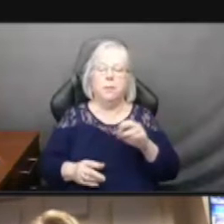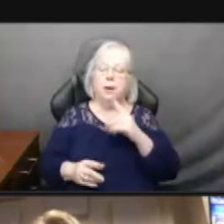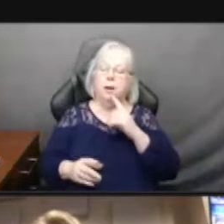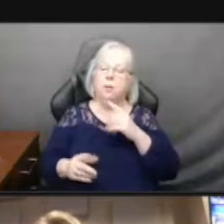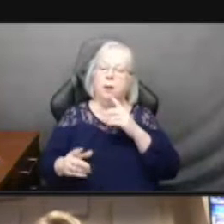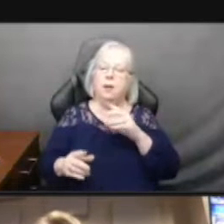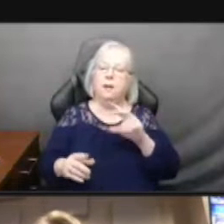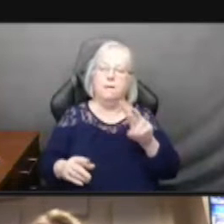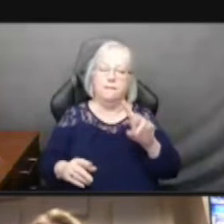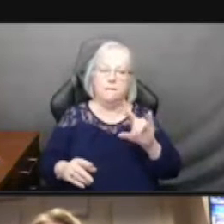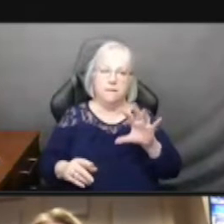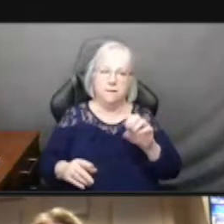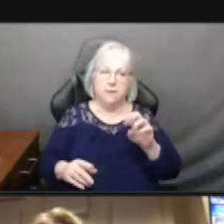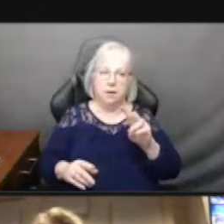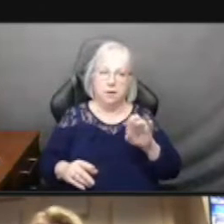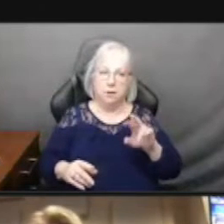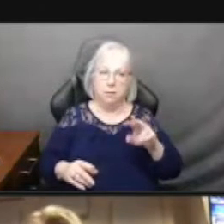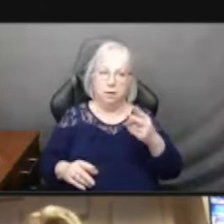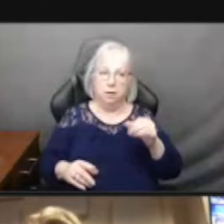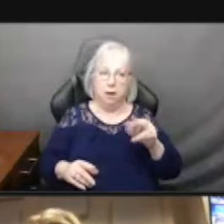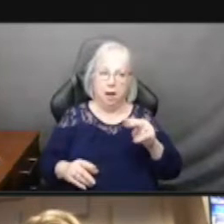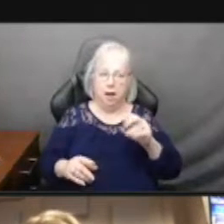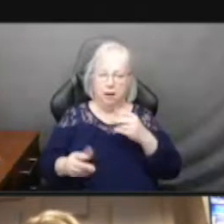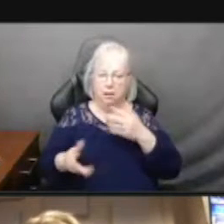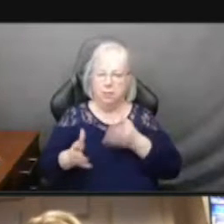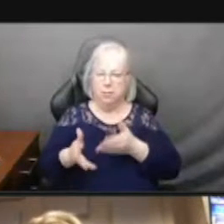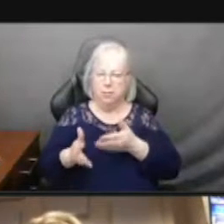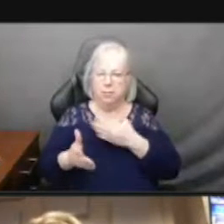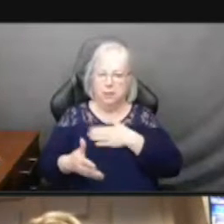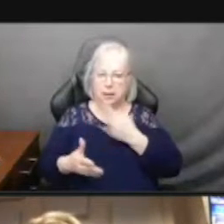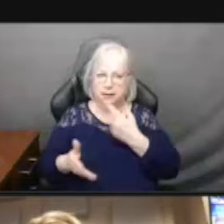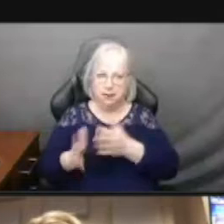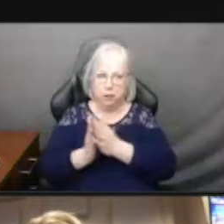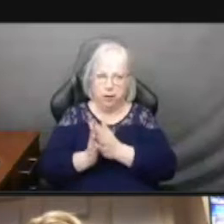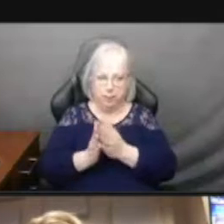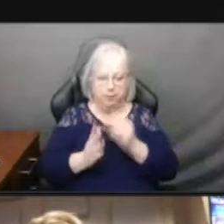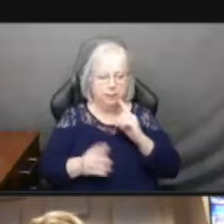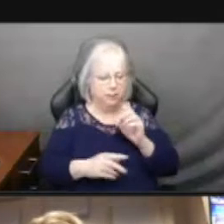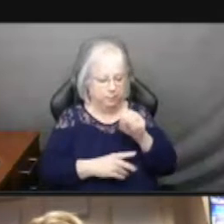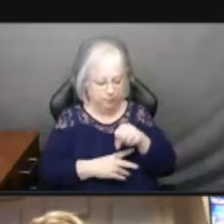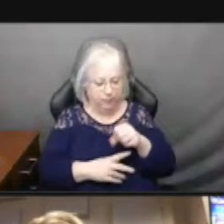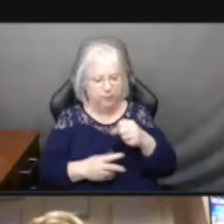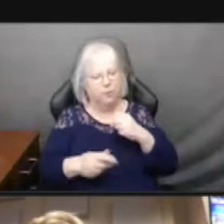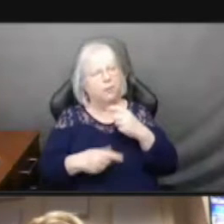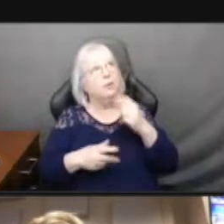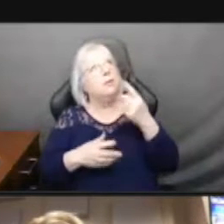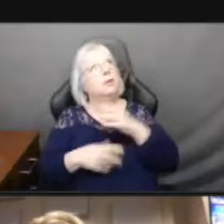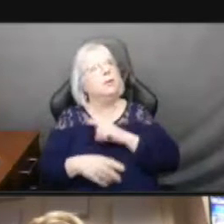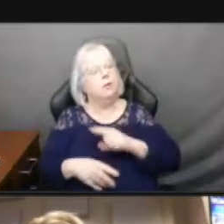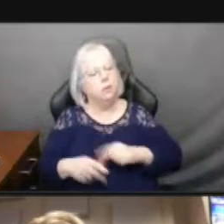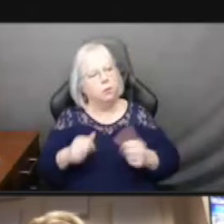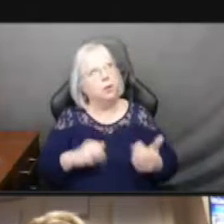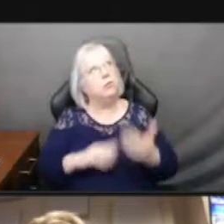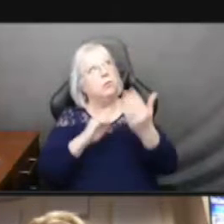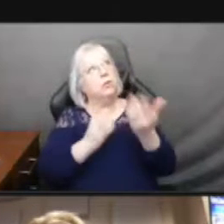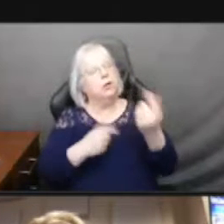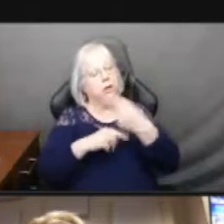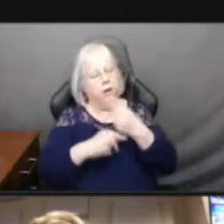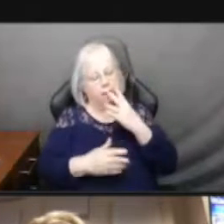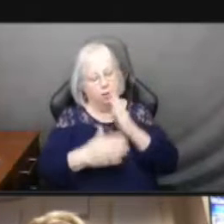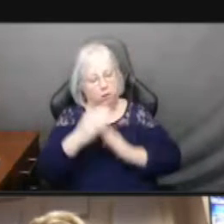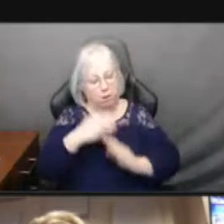give the invocation? Please bow your heads. Dear Lord, we come to you today to humble ourselves before